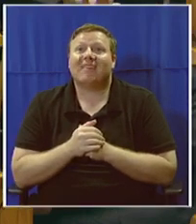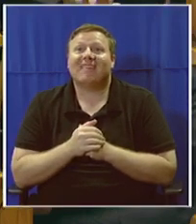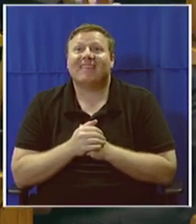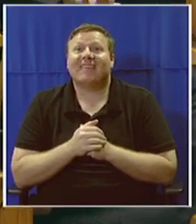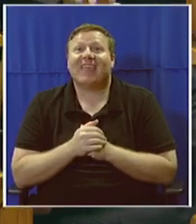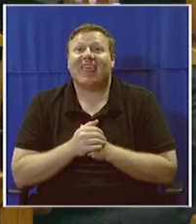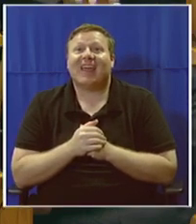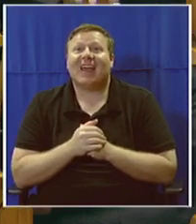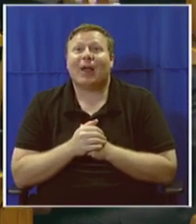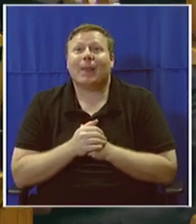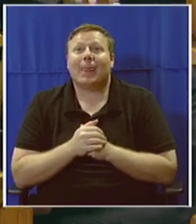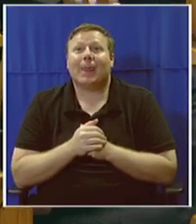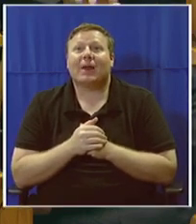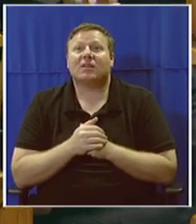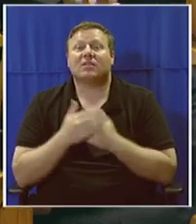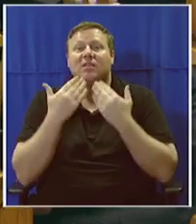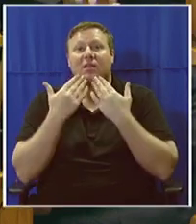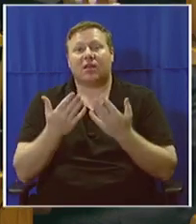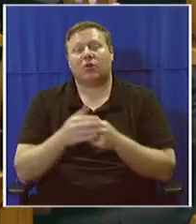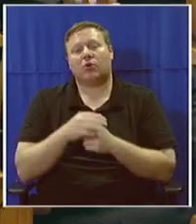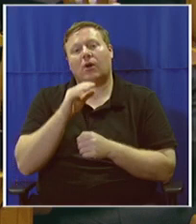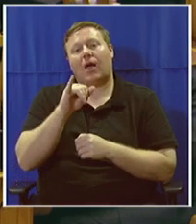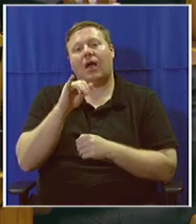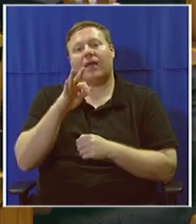Thank you. On behalf of the IFP,